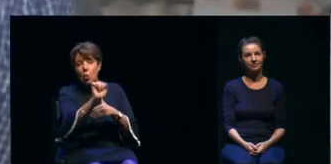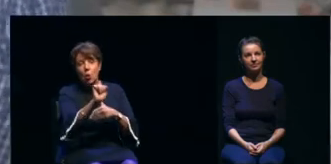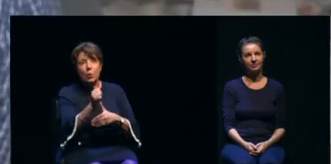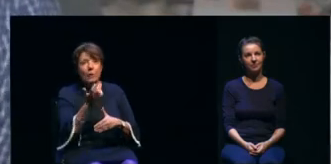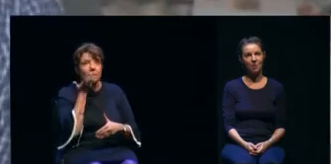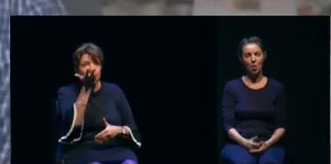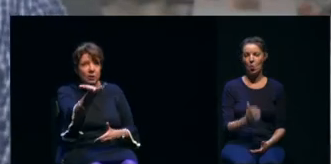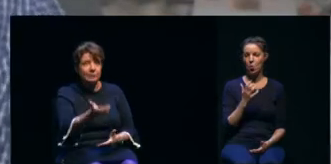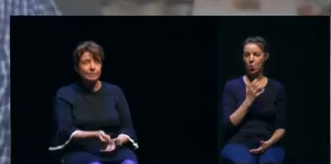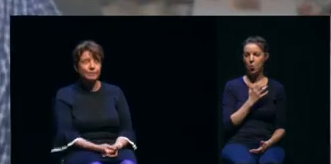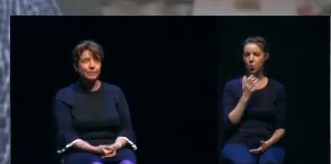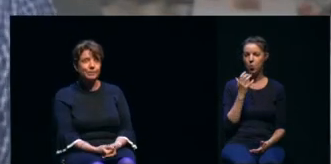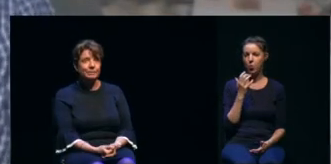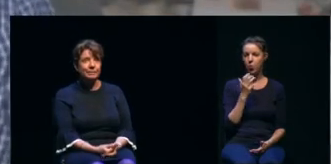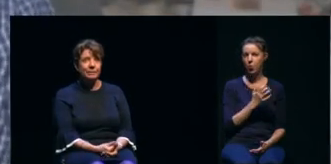Oh,